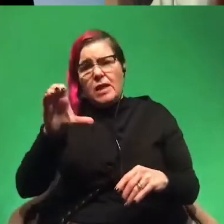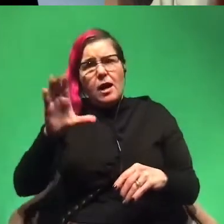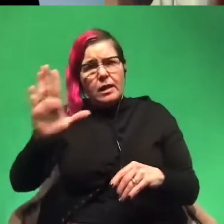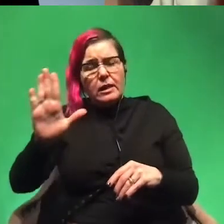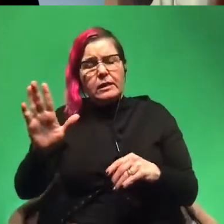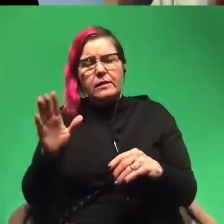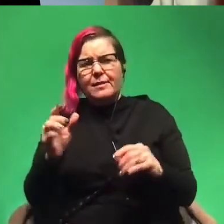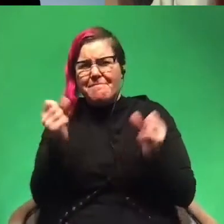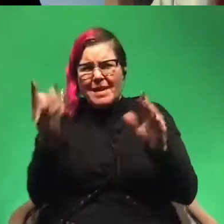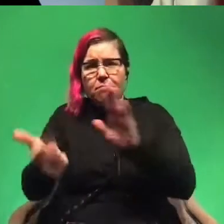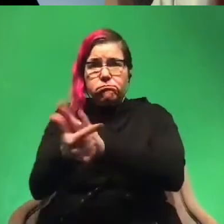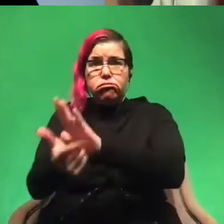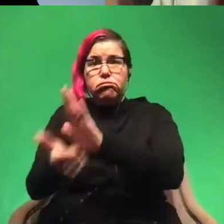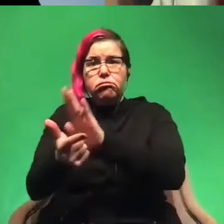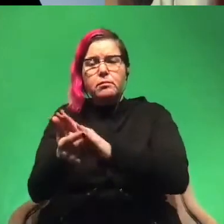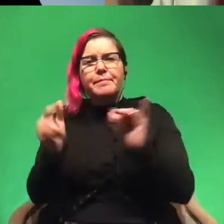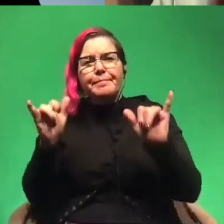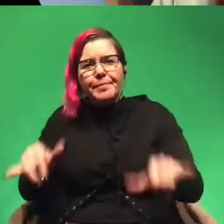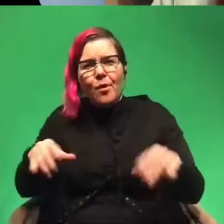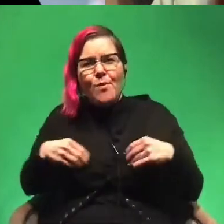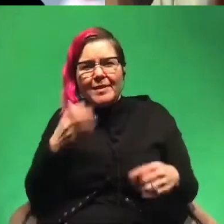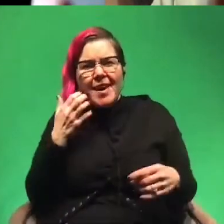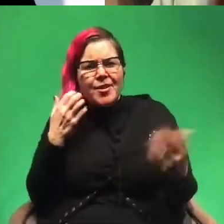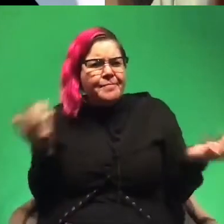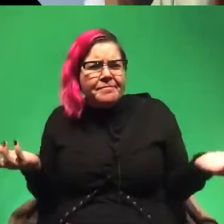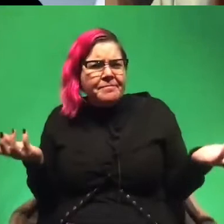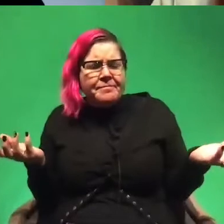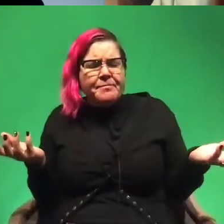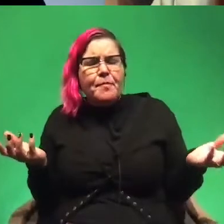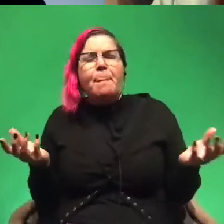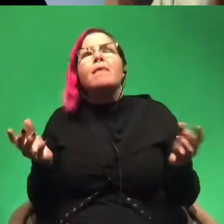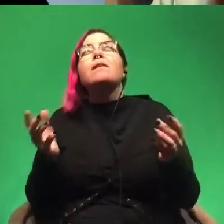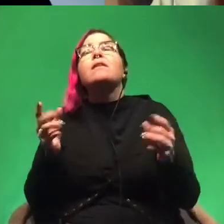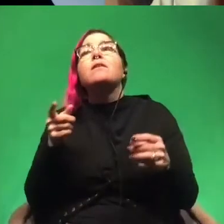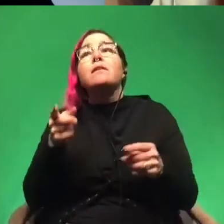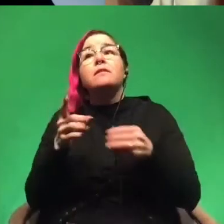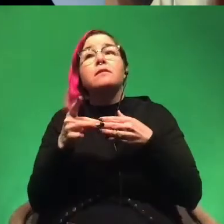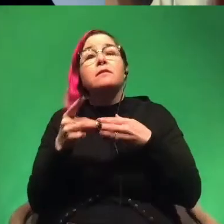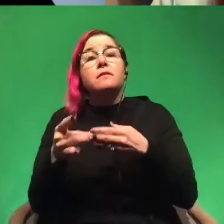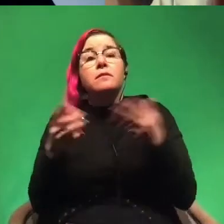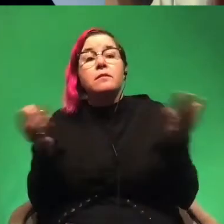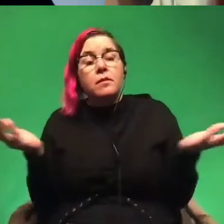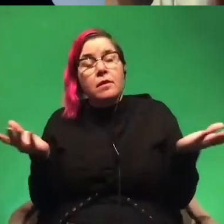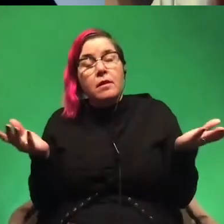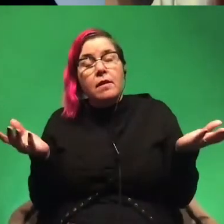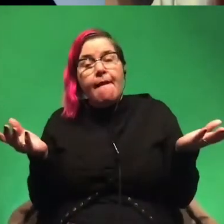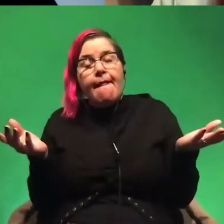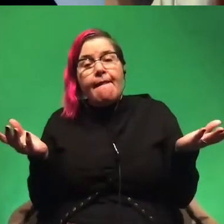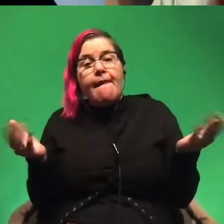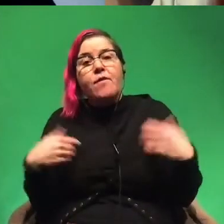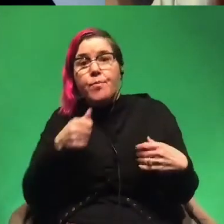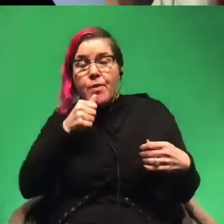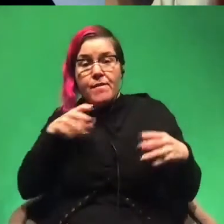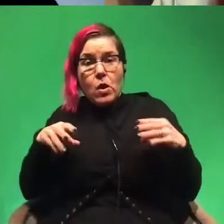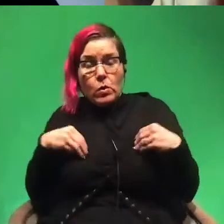had numerous violations, yet he still has tigers. And so all of this essentially leads to, we've got private